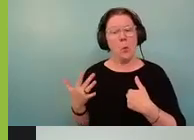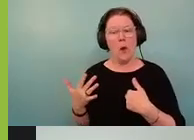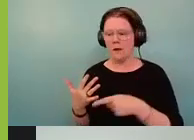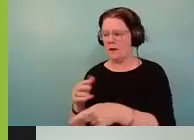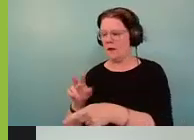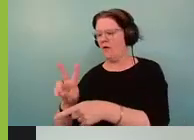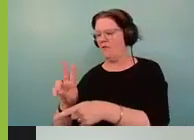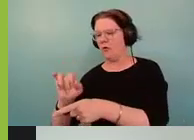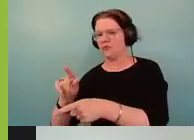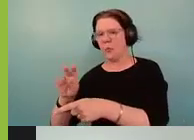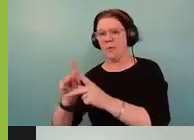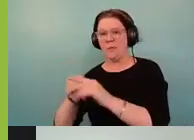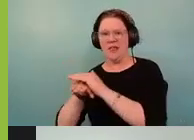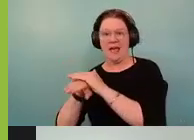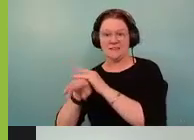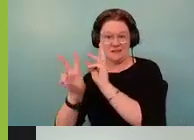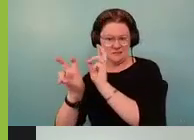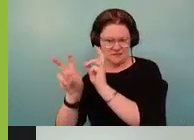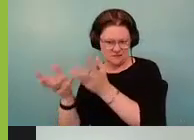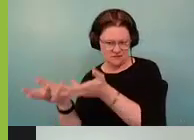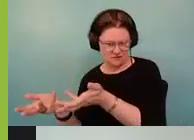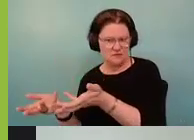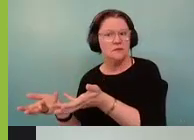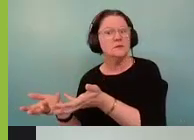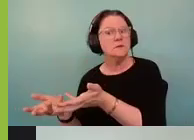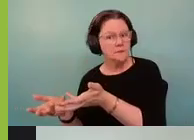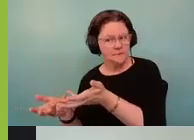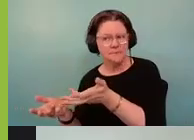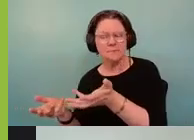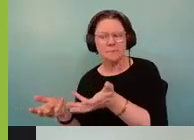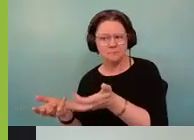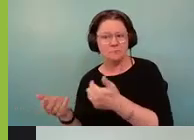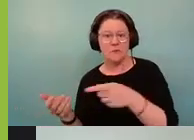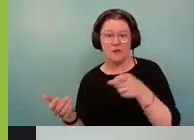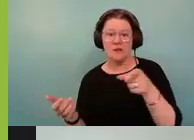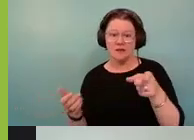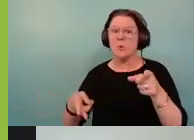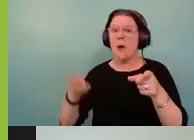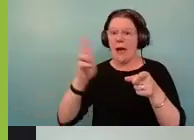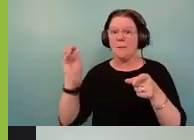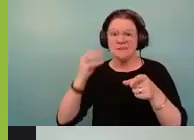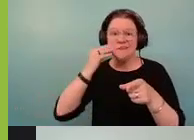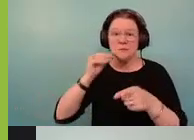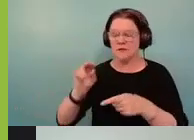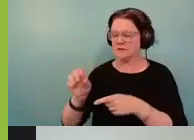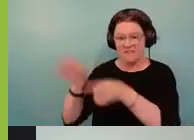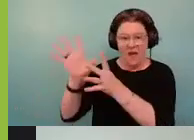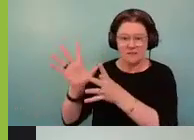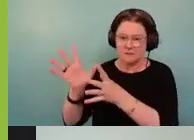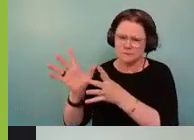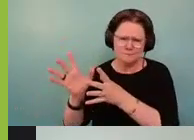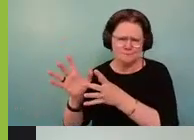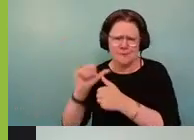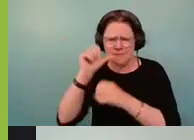vulnerable individuals, things of that nature. So it doesn't really shock me that there's higher rates. Many